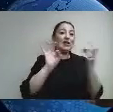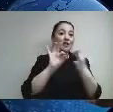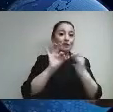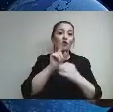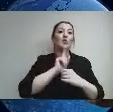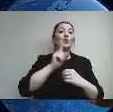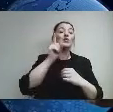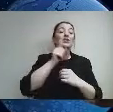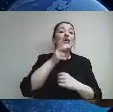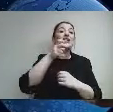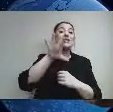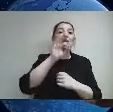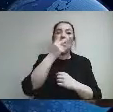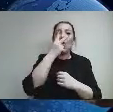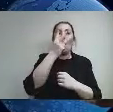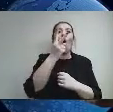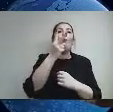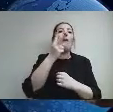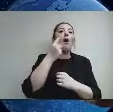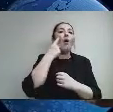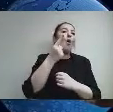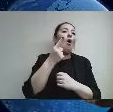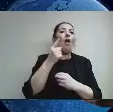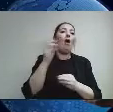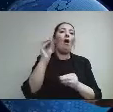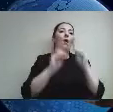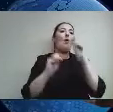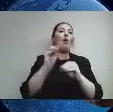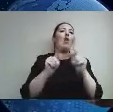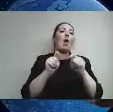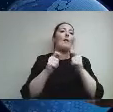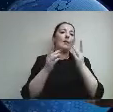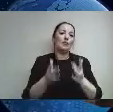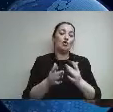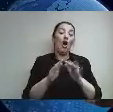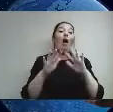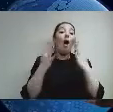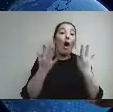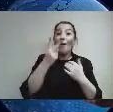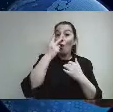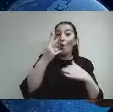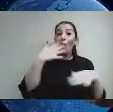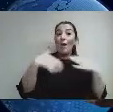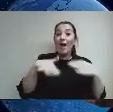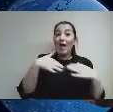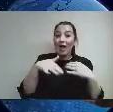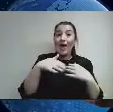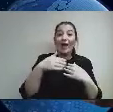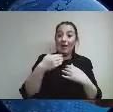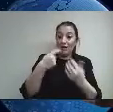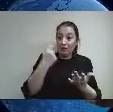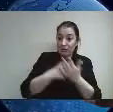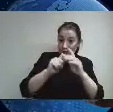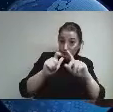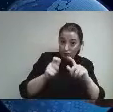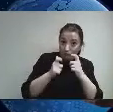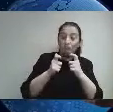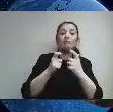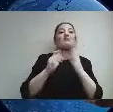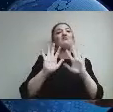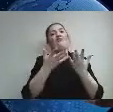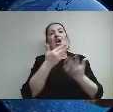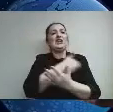visually impaired is a consumer, and we spend as much as other people. And